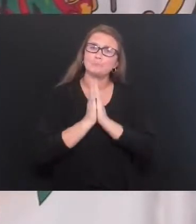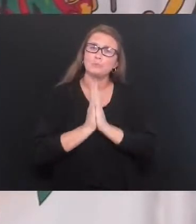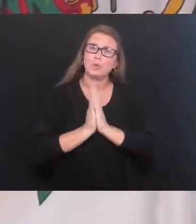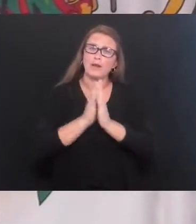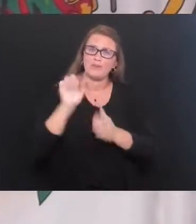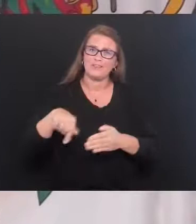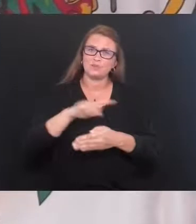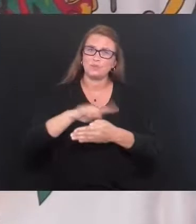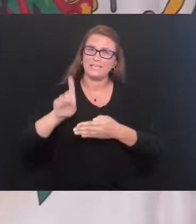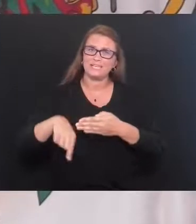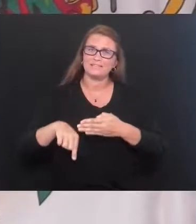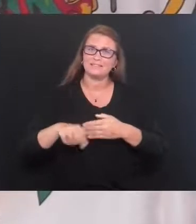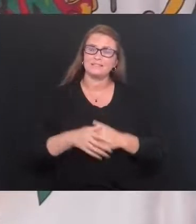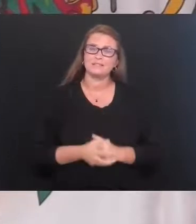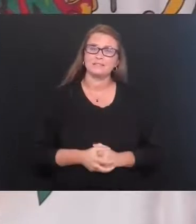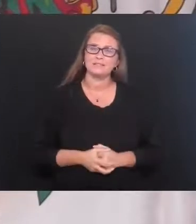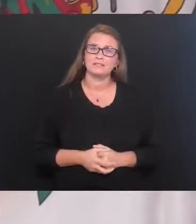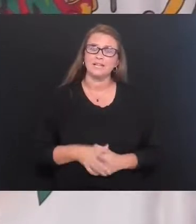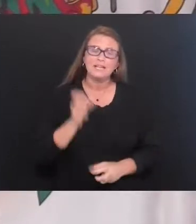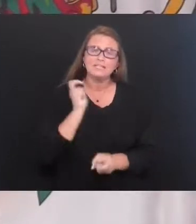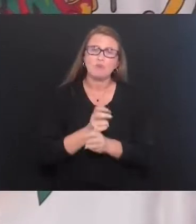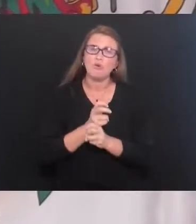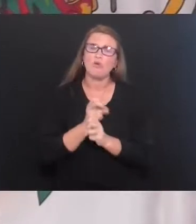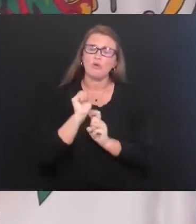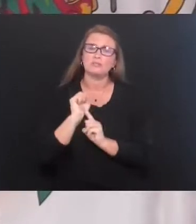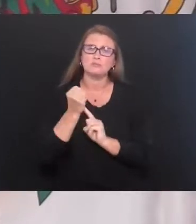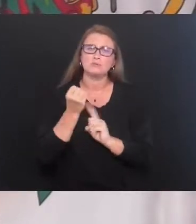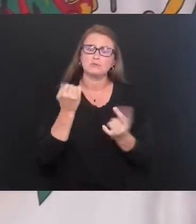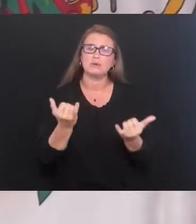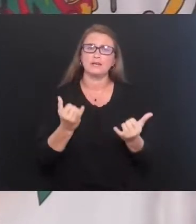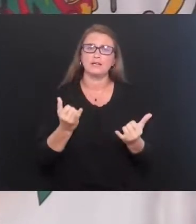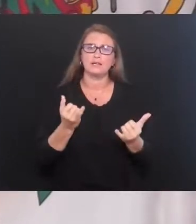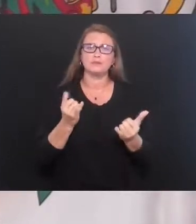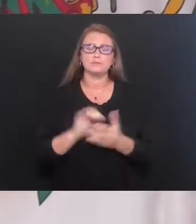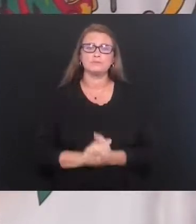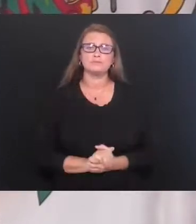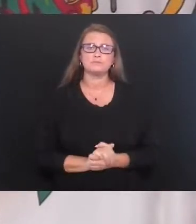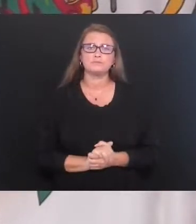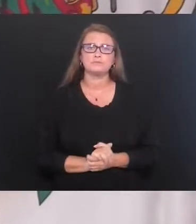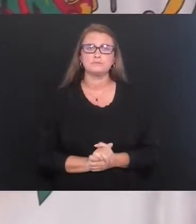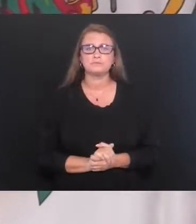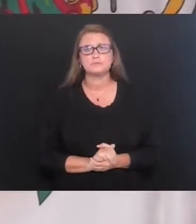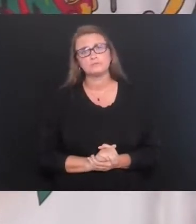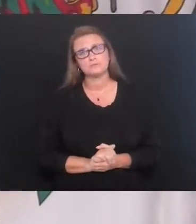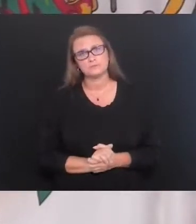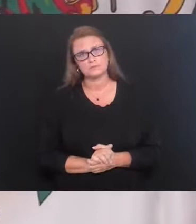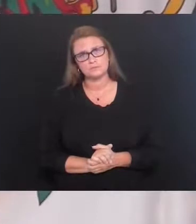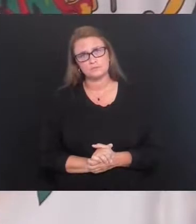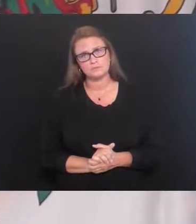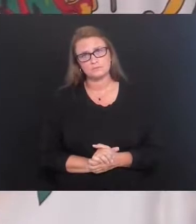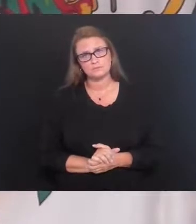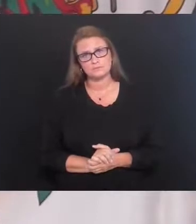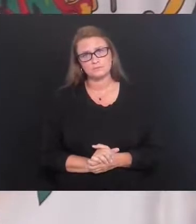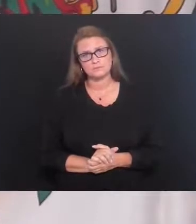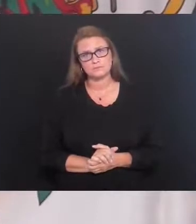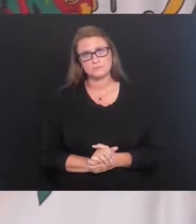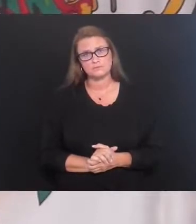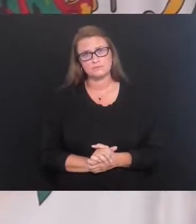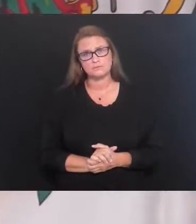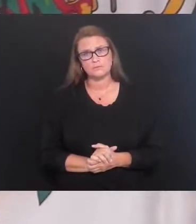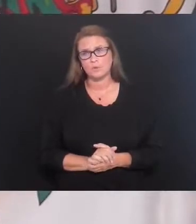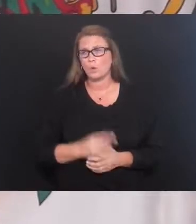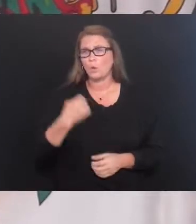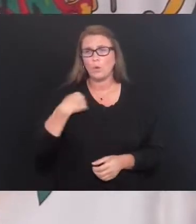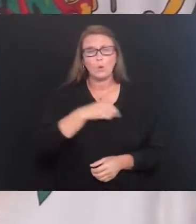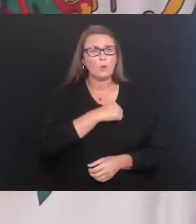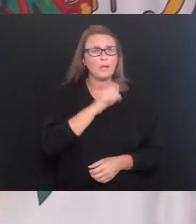this is tough stuff. That's just plain all there is to it. You know, everybody's working as hard